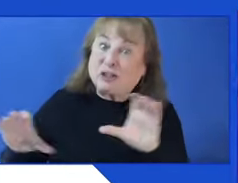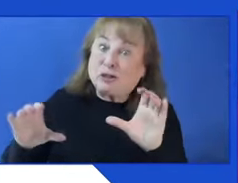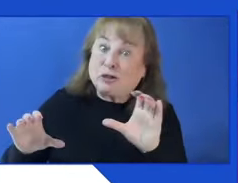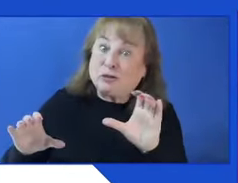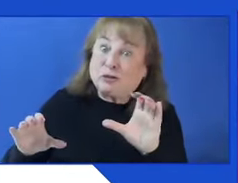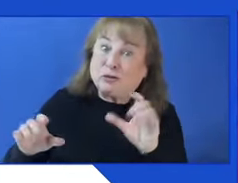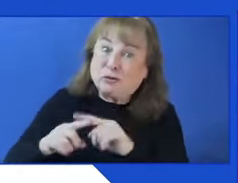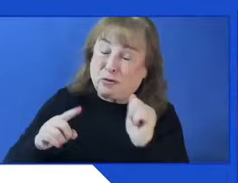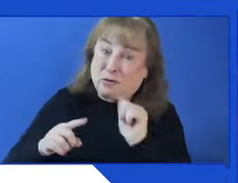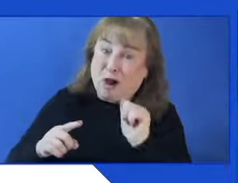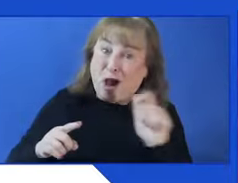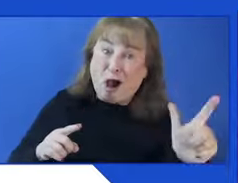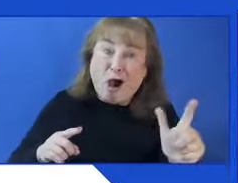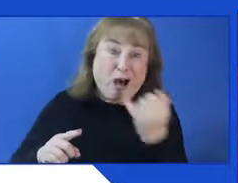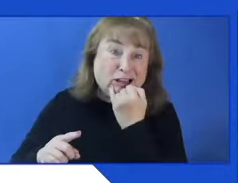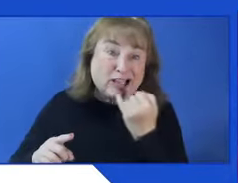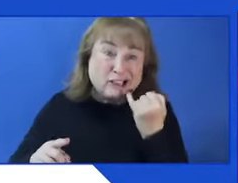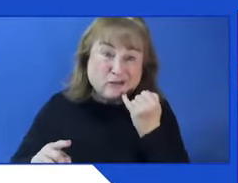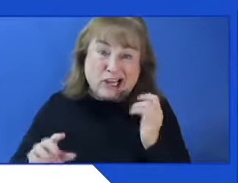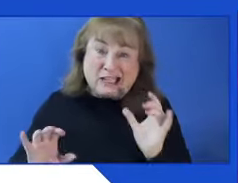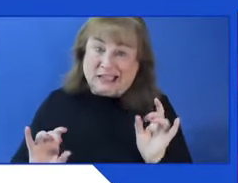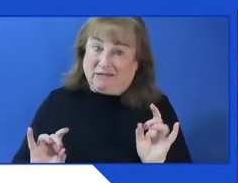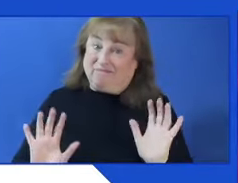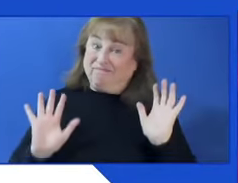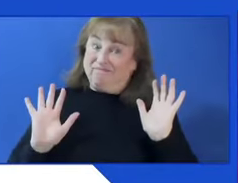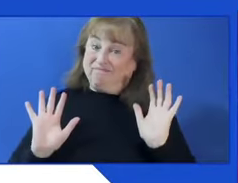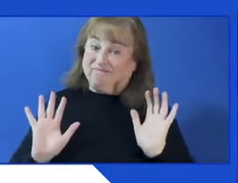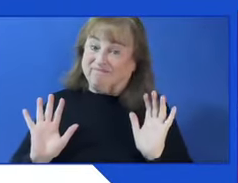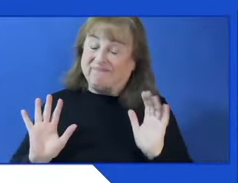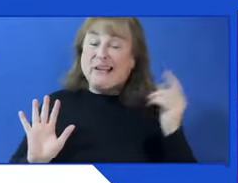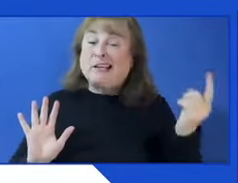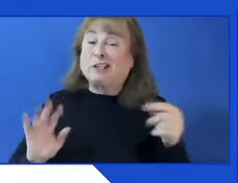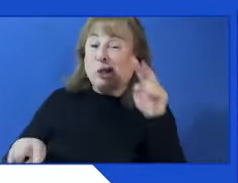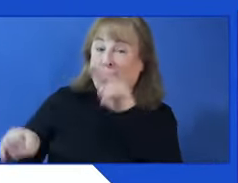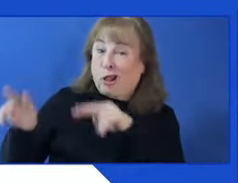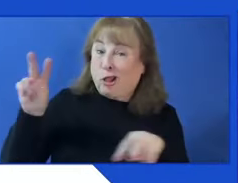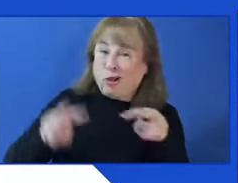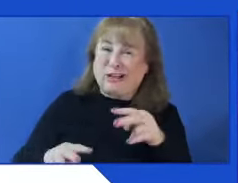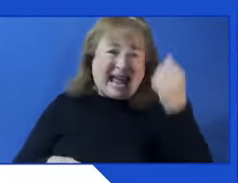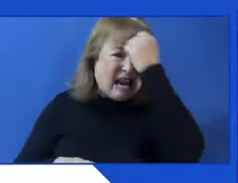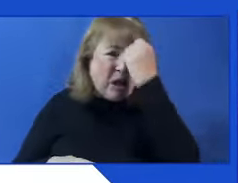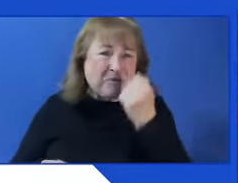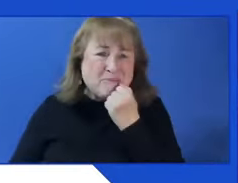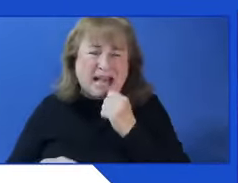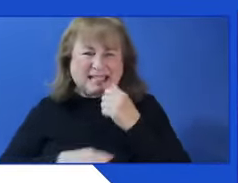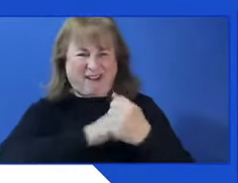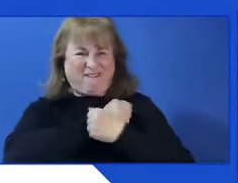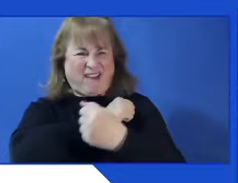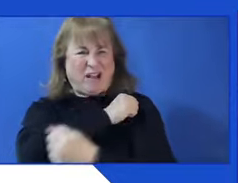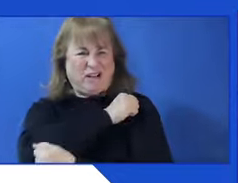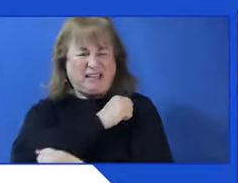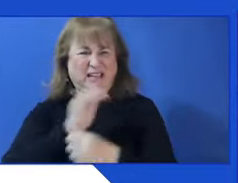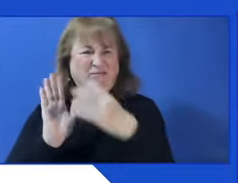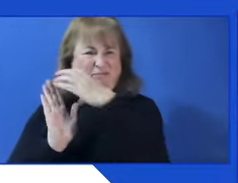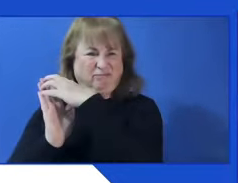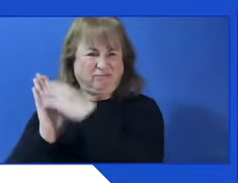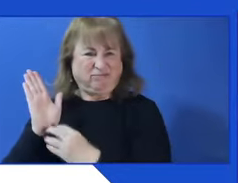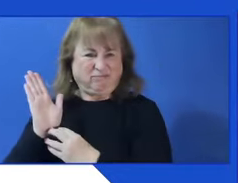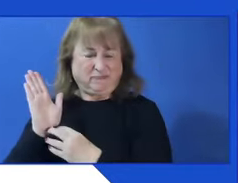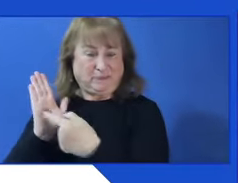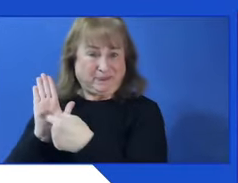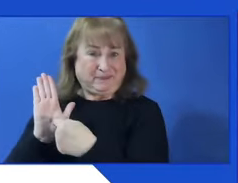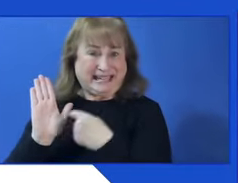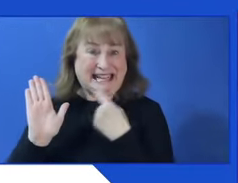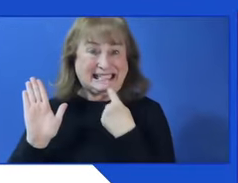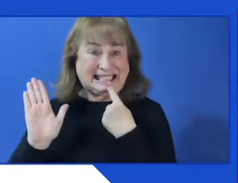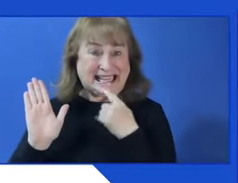to all Israelis. Just look at Hamas's founding document. It says,